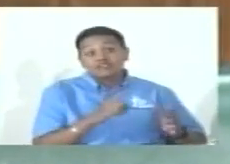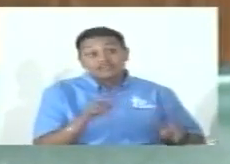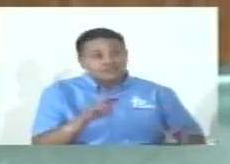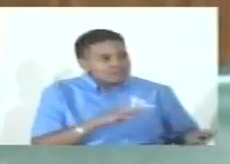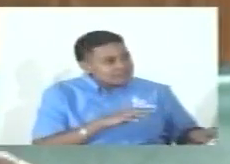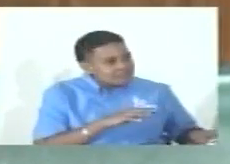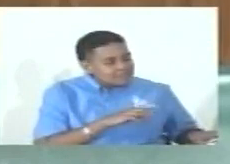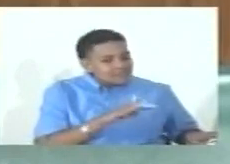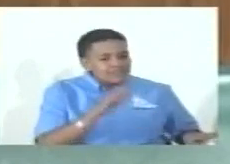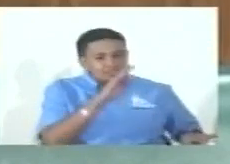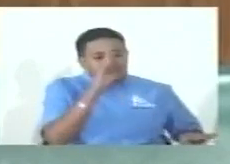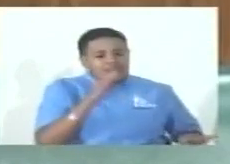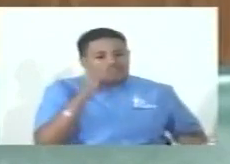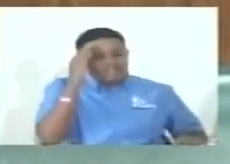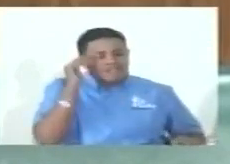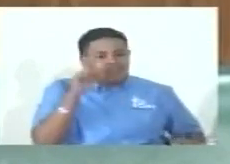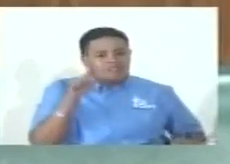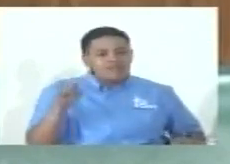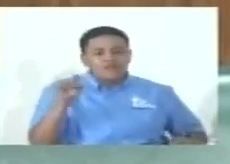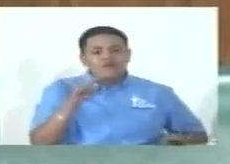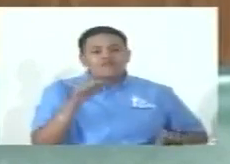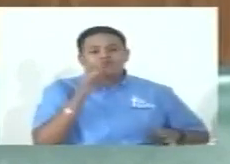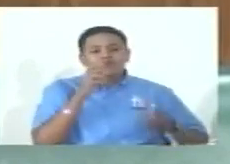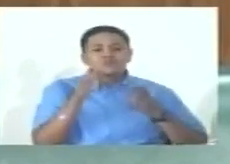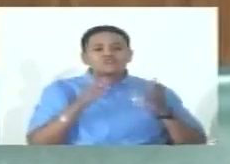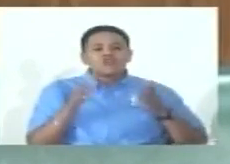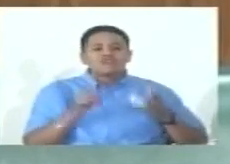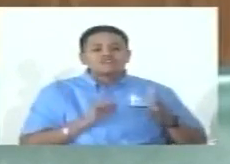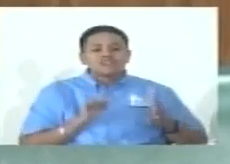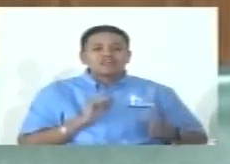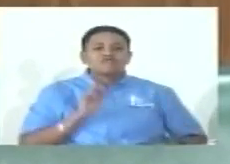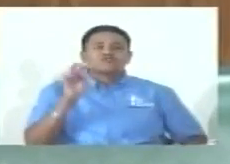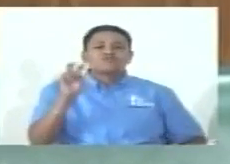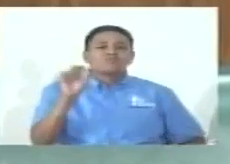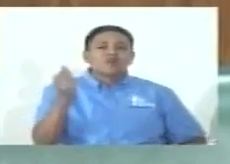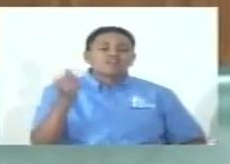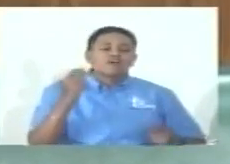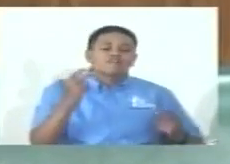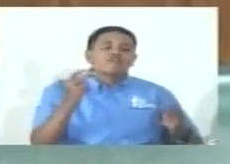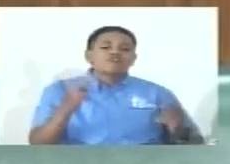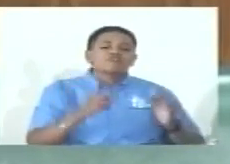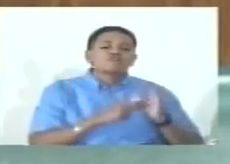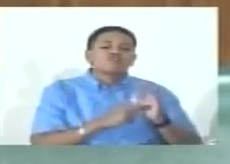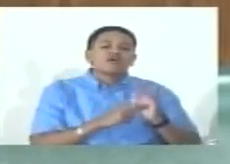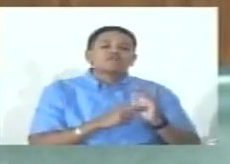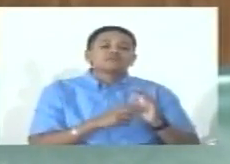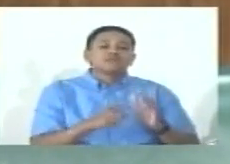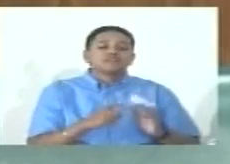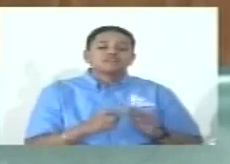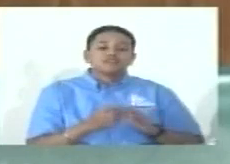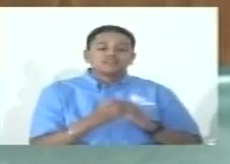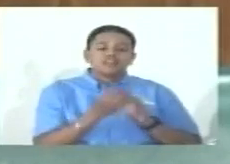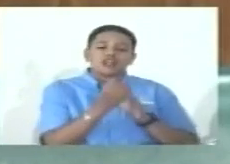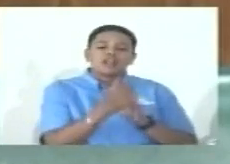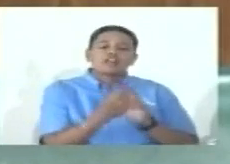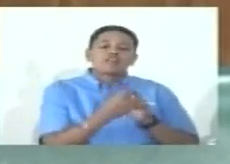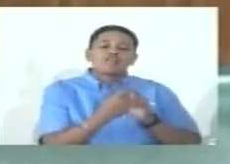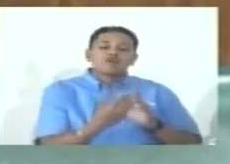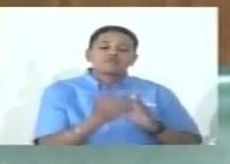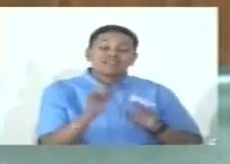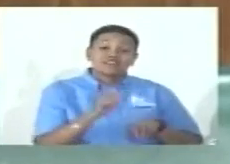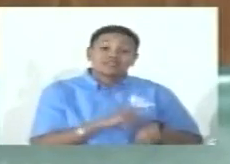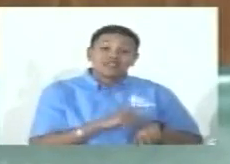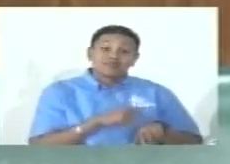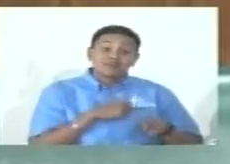She never forget those who served. I went to another funeral, representing the leader of the opposition at